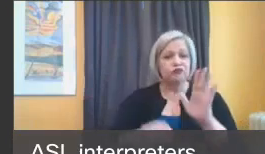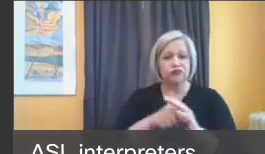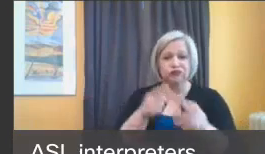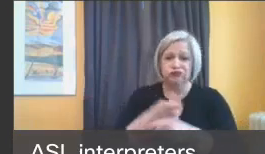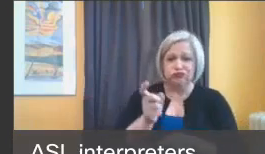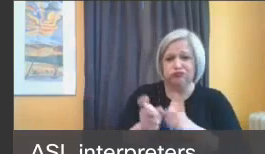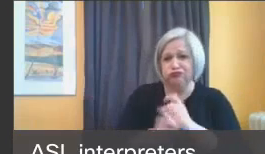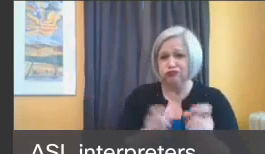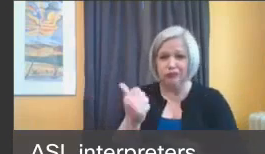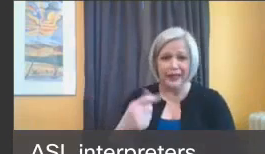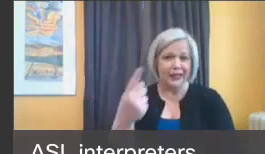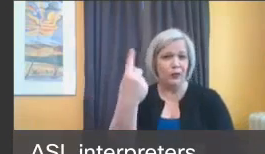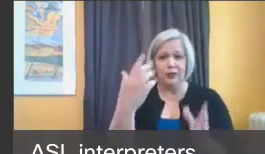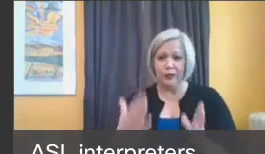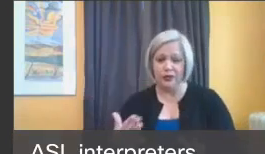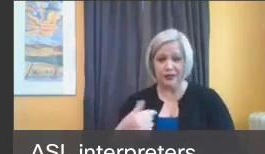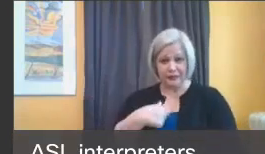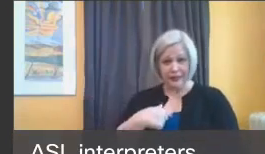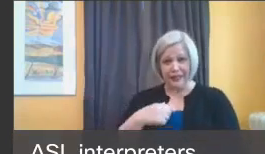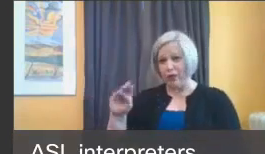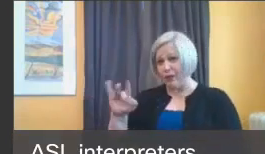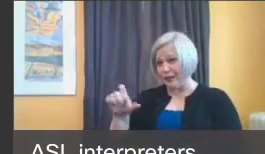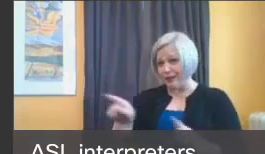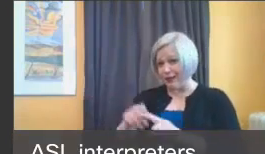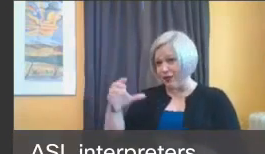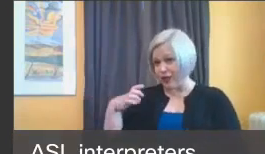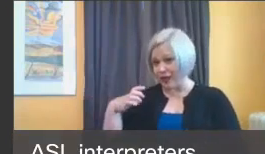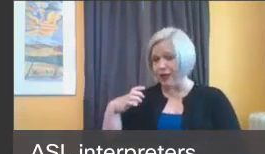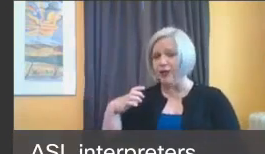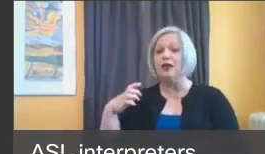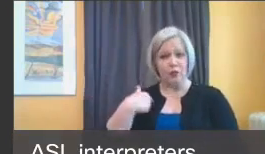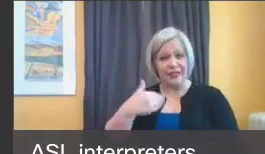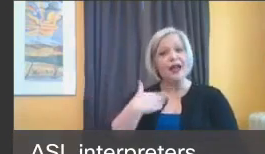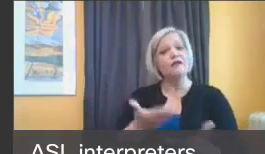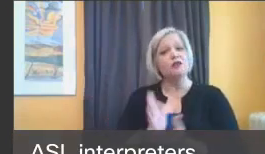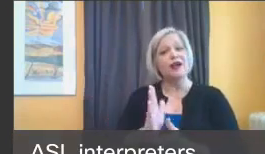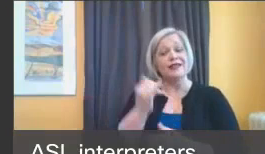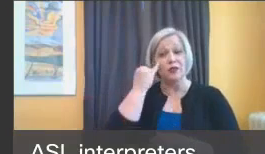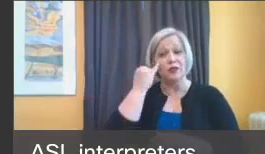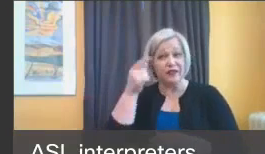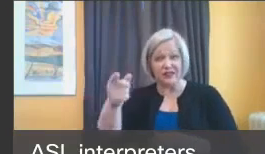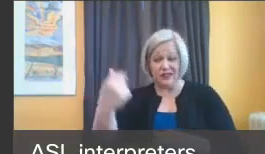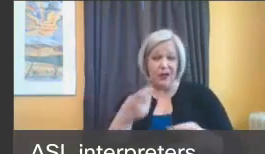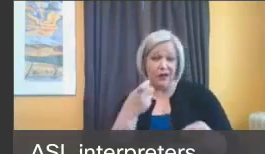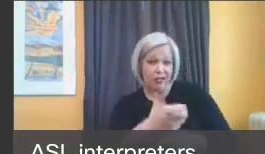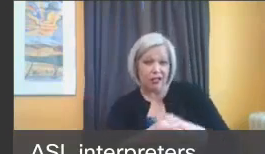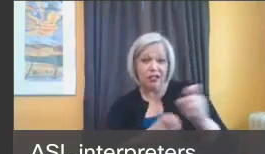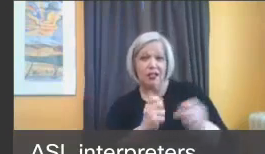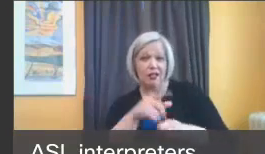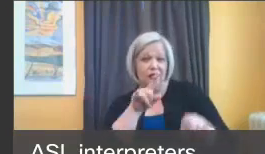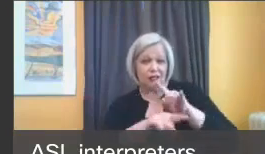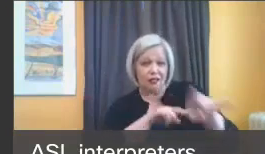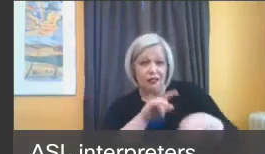I, or Melissa as chair, reserve the privilege to cut short any statements that defame, degrade, or do not pertain to the issue at